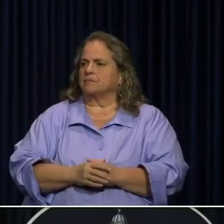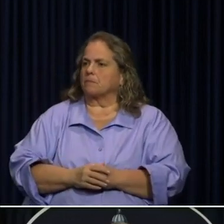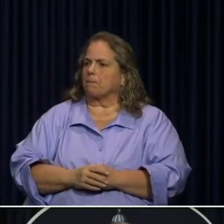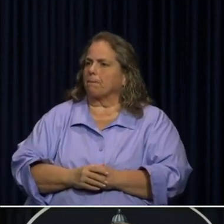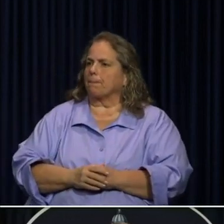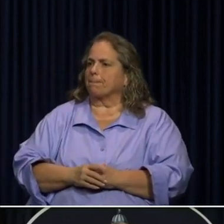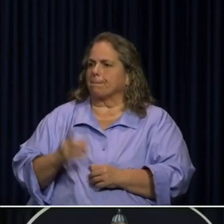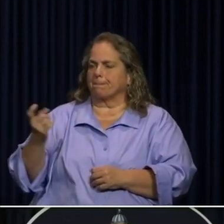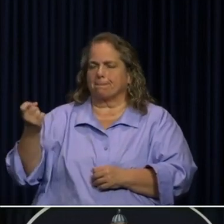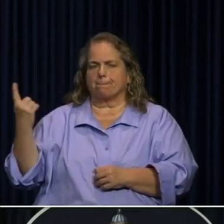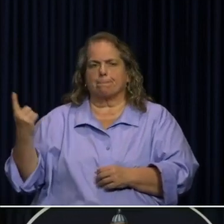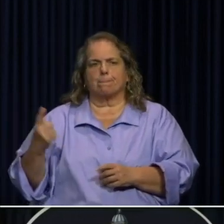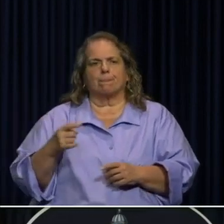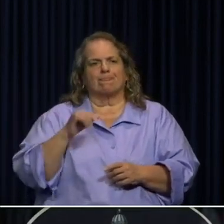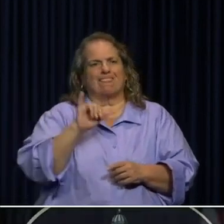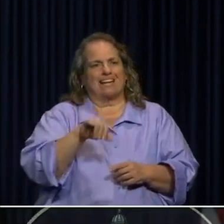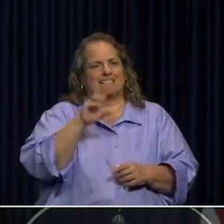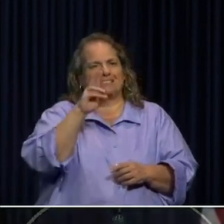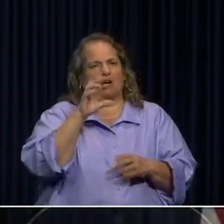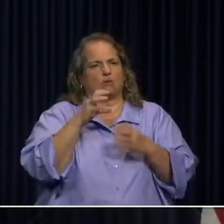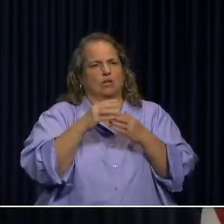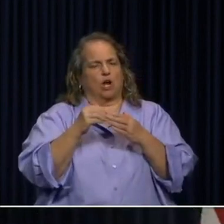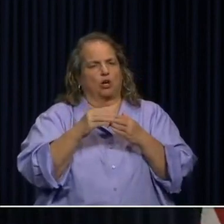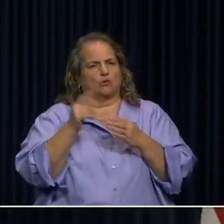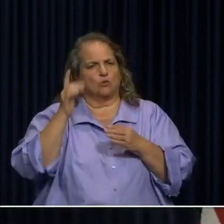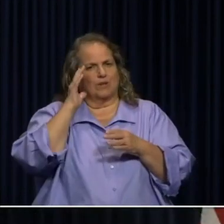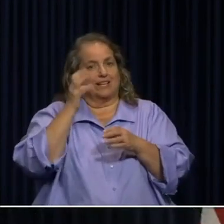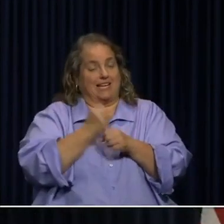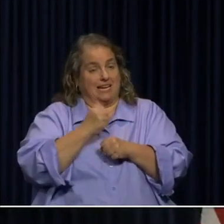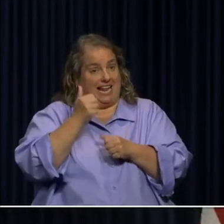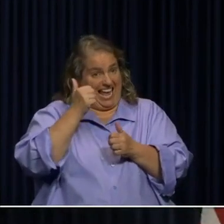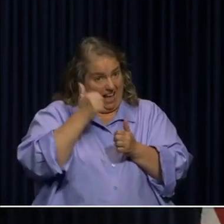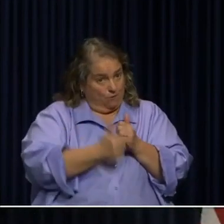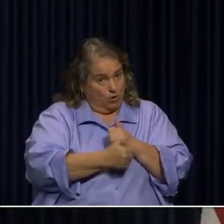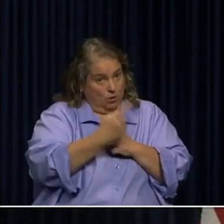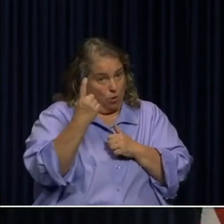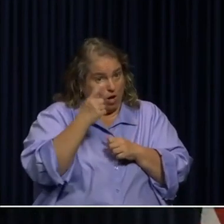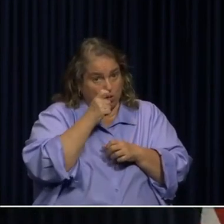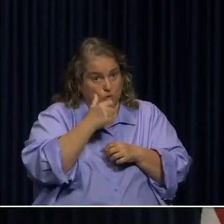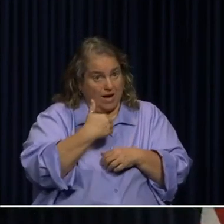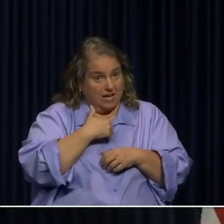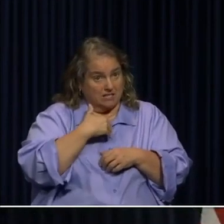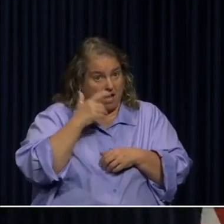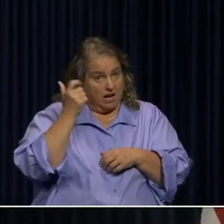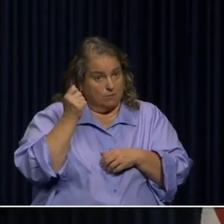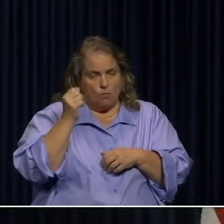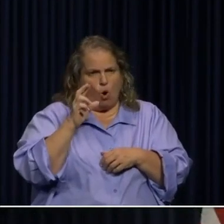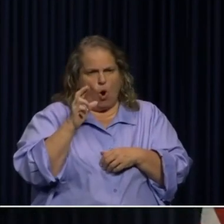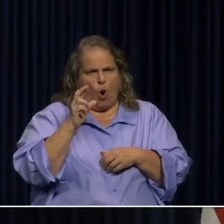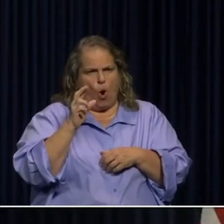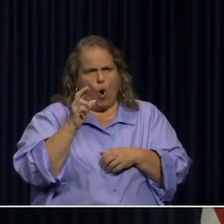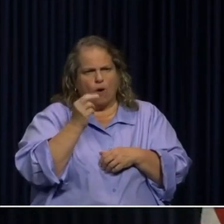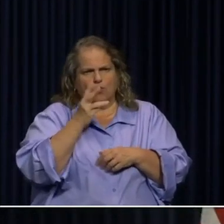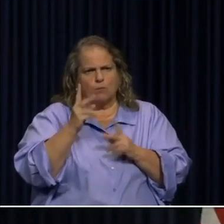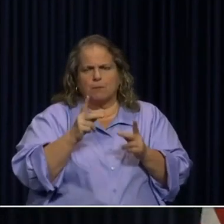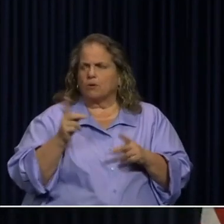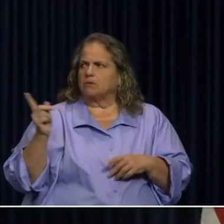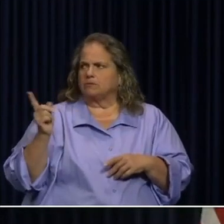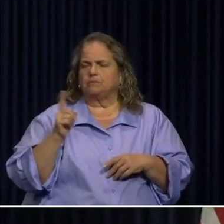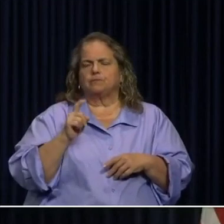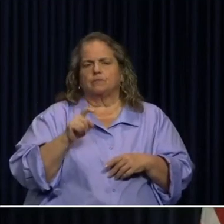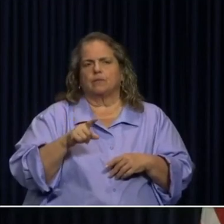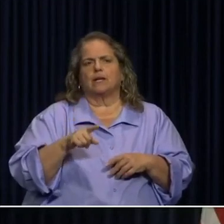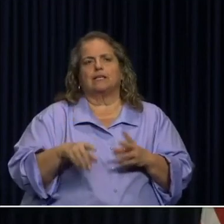little bit more about that $600? Is that going to be for everybody who's filed unemployment or just certain people? The question is about the